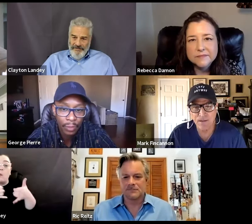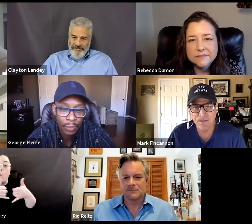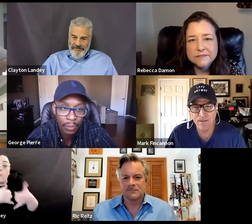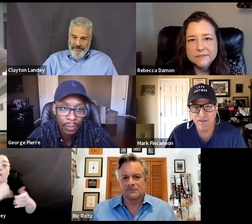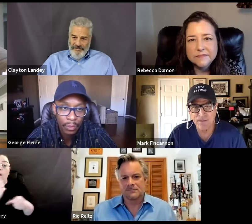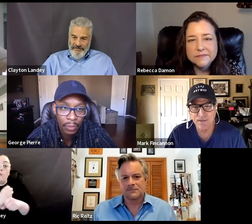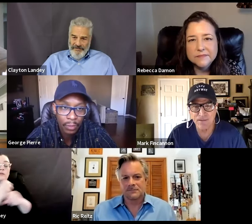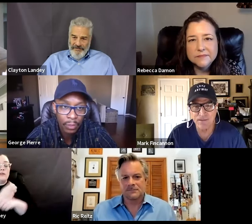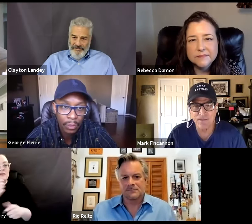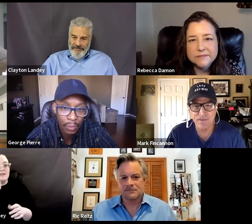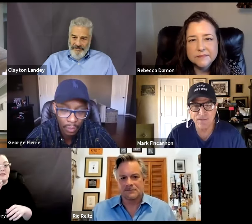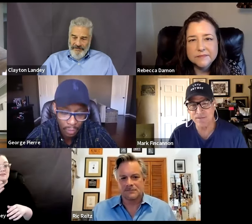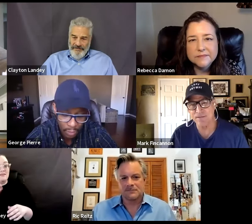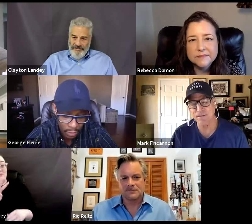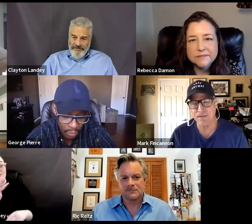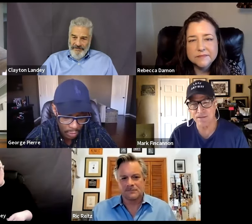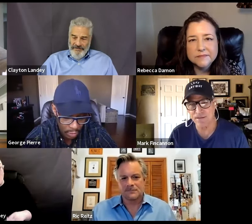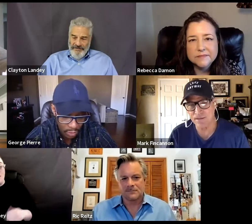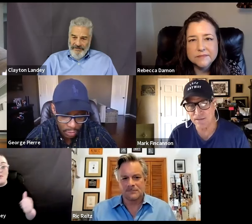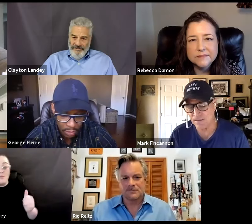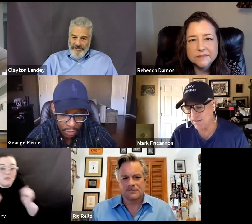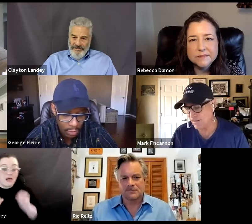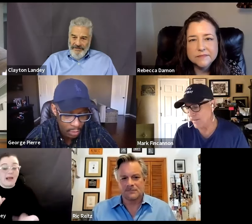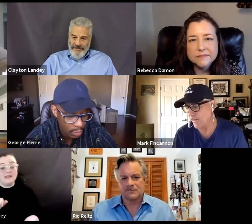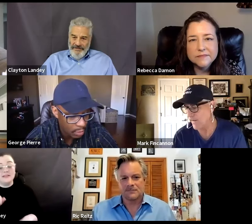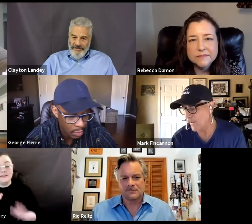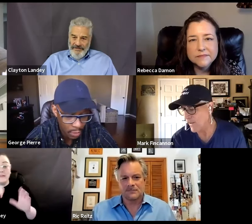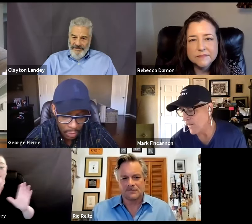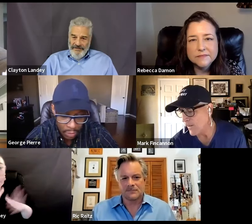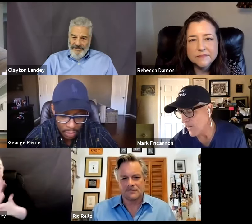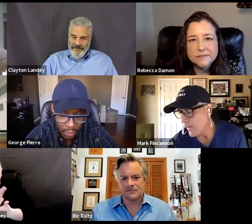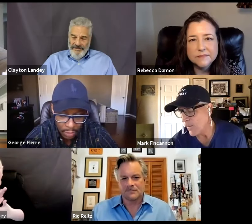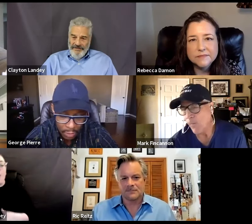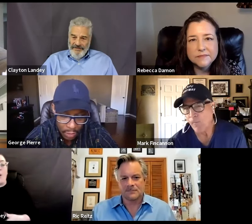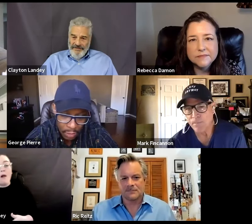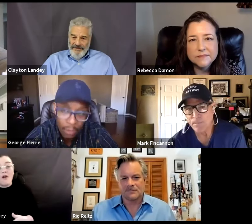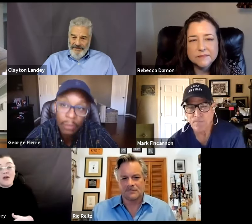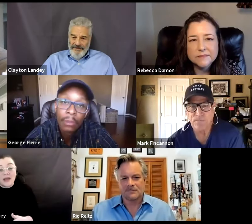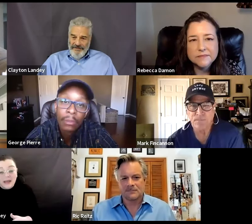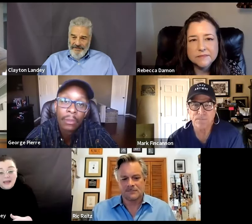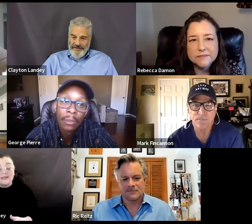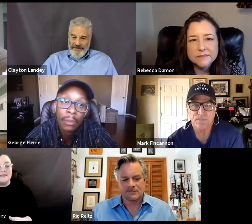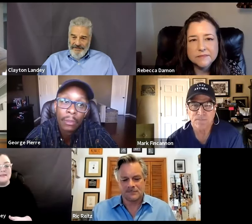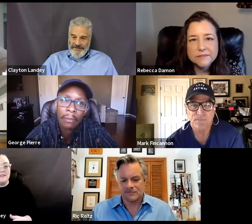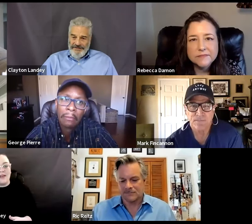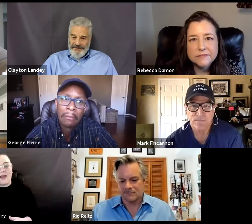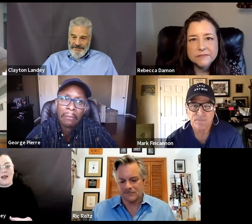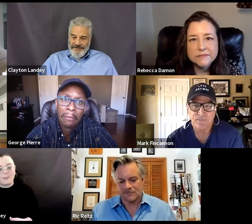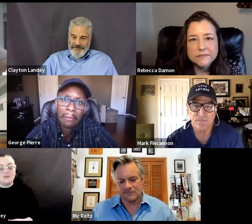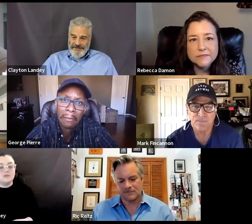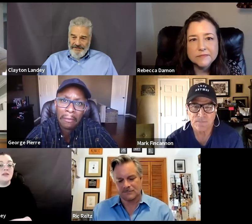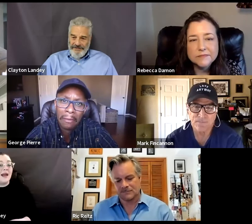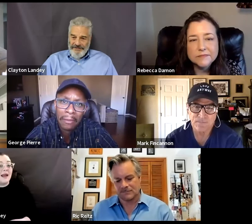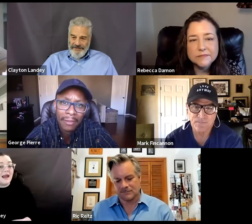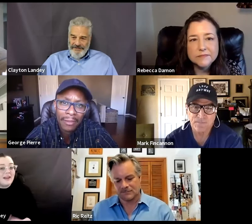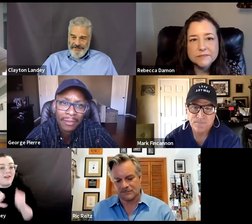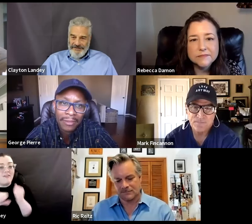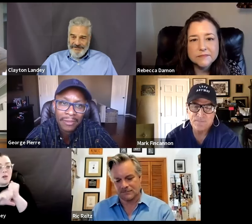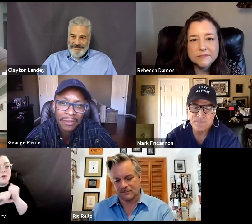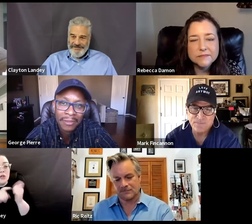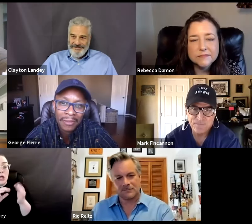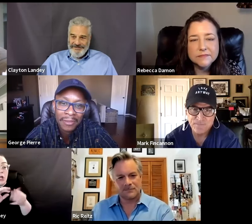plays, 40 films, 180 TV episodes, 85 commercials. Clayton stopped counting, and so